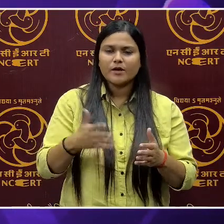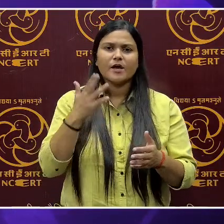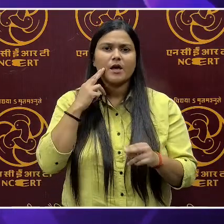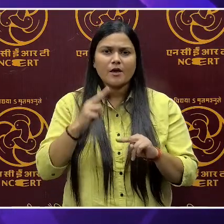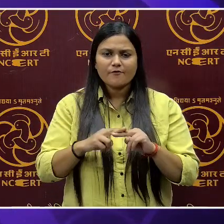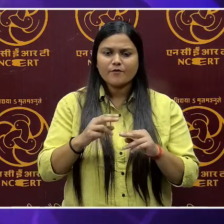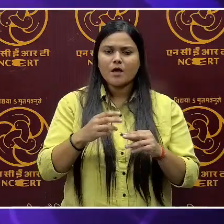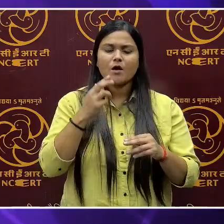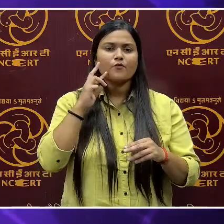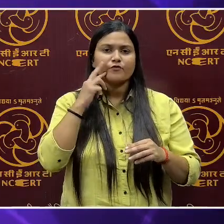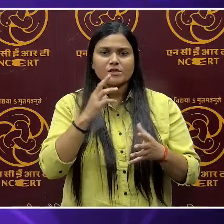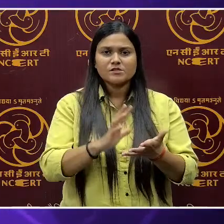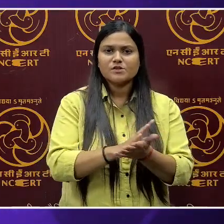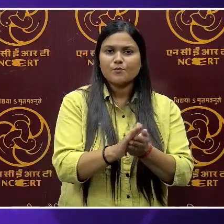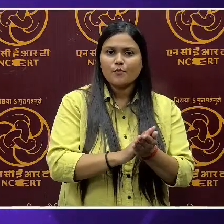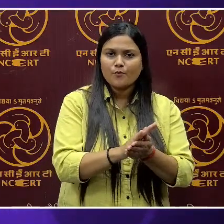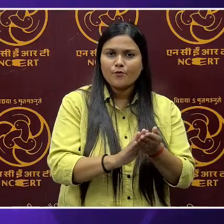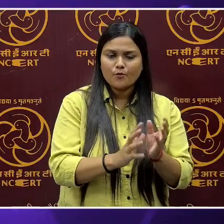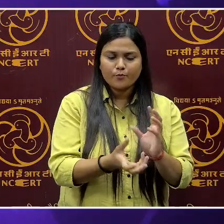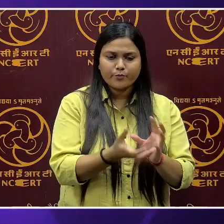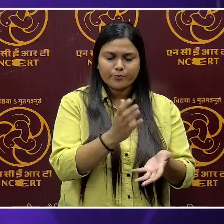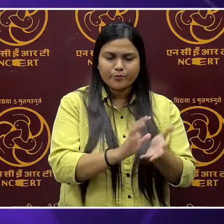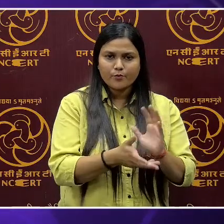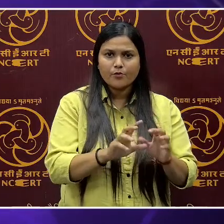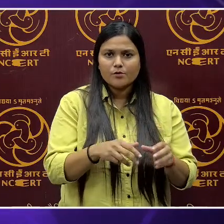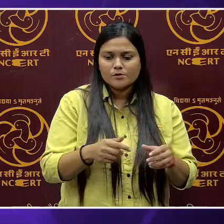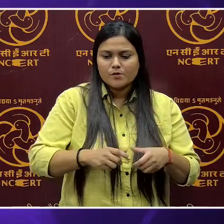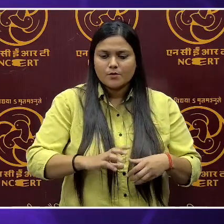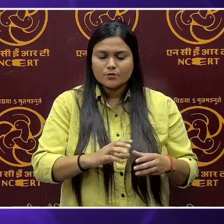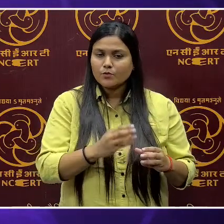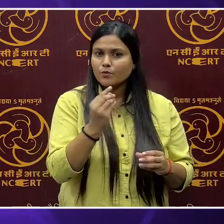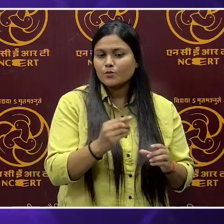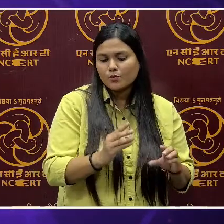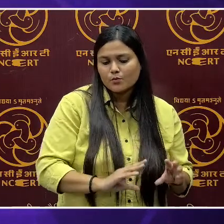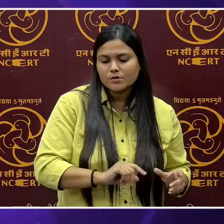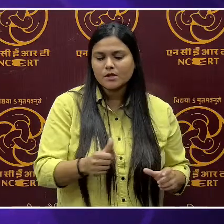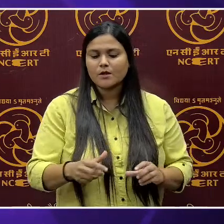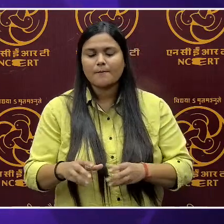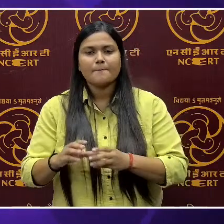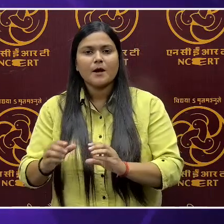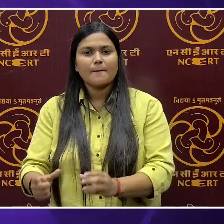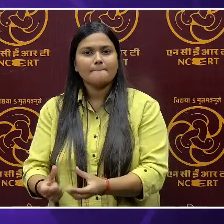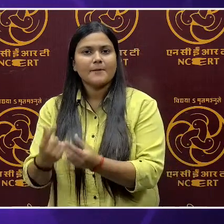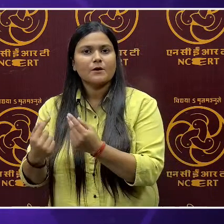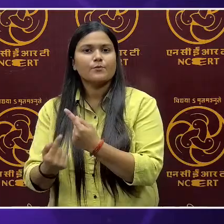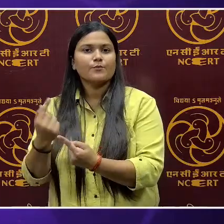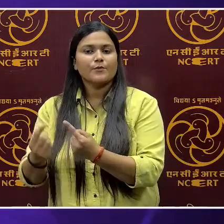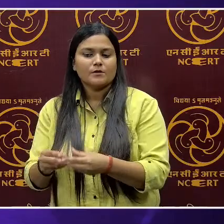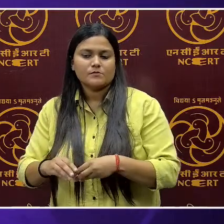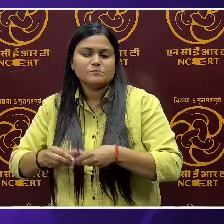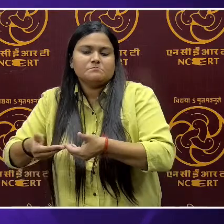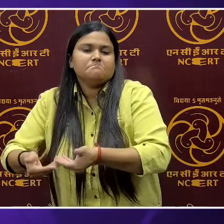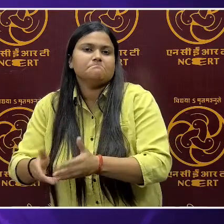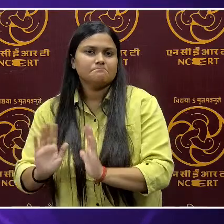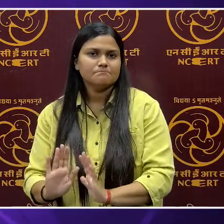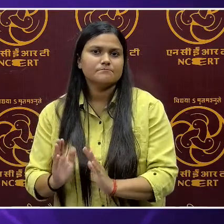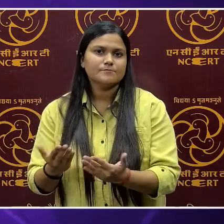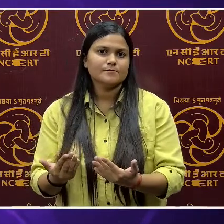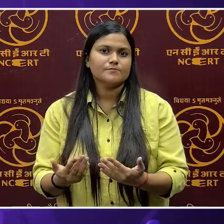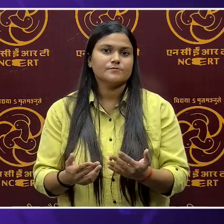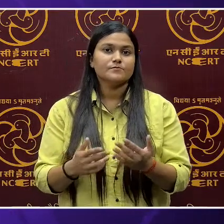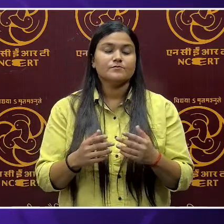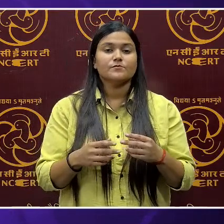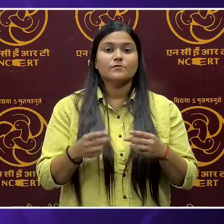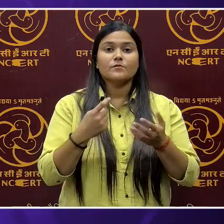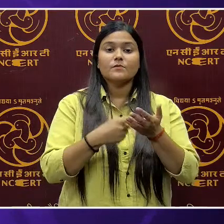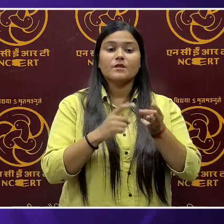vegetables or dishes to water plants. And finally, recycle, we should try and